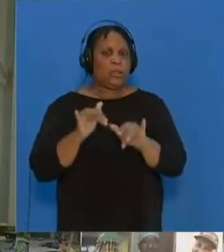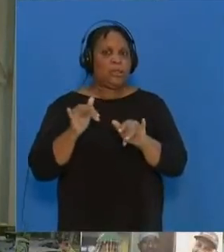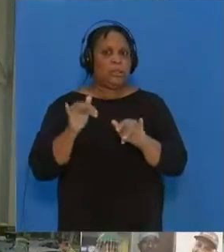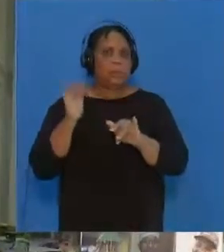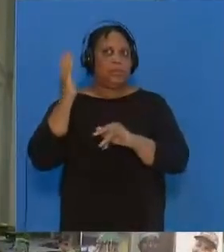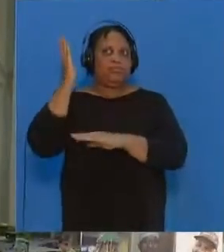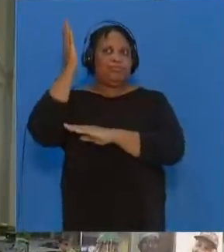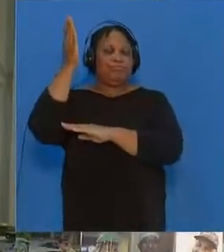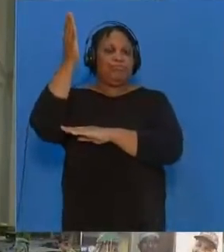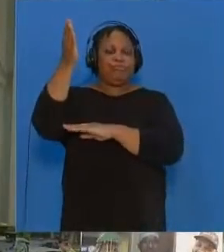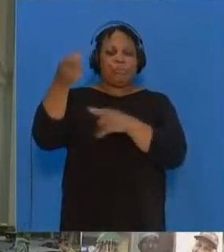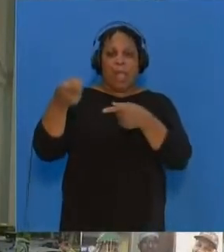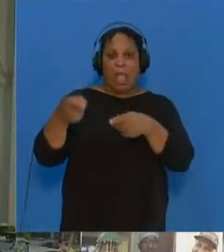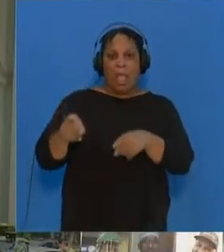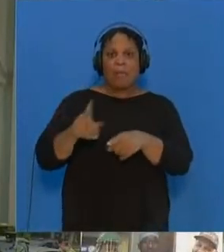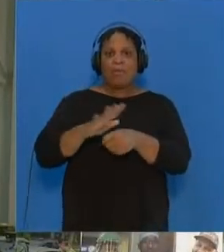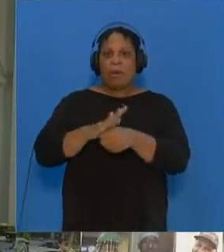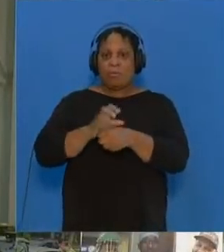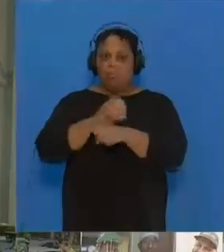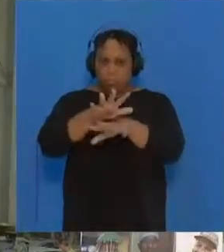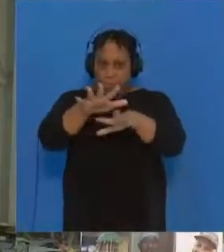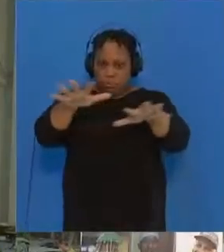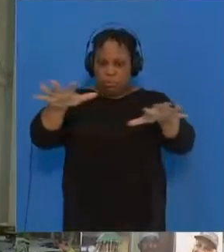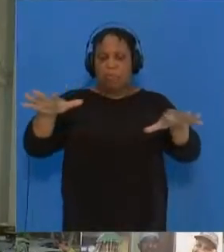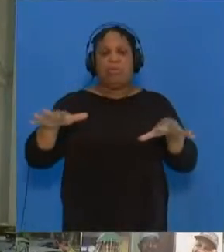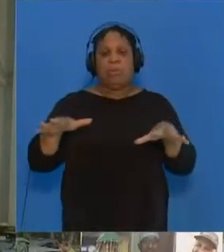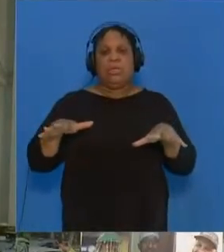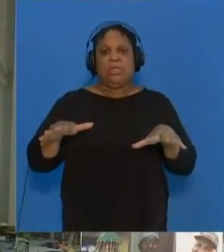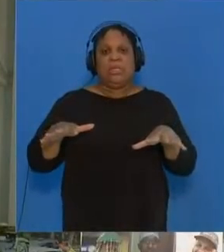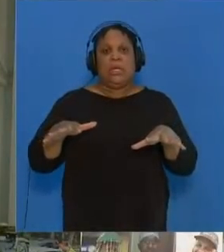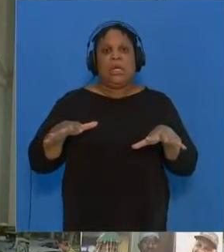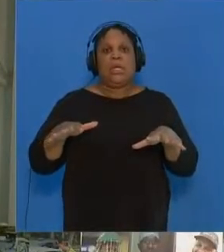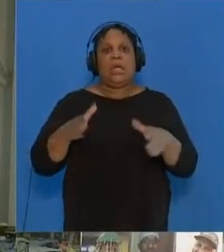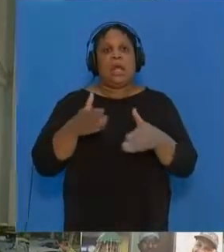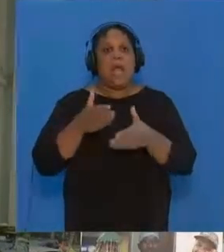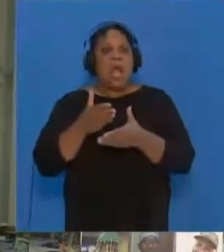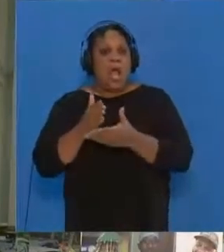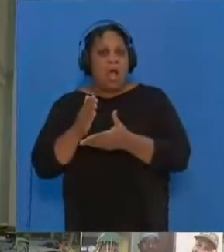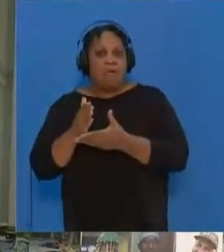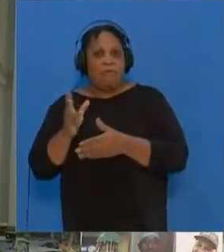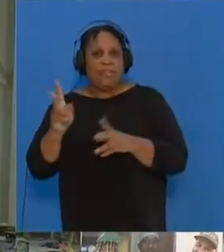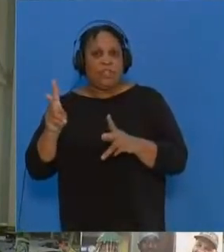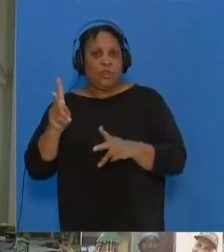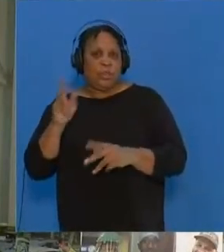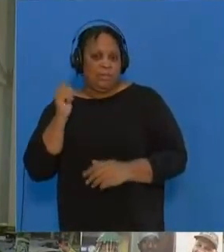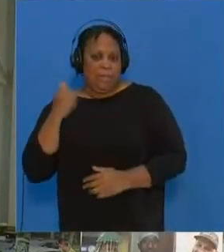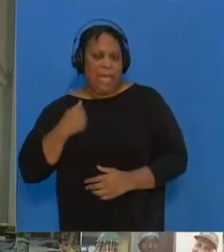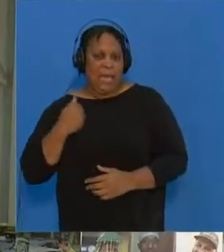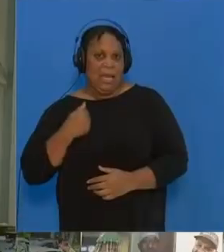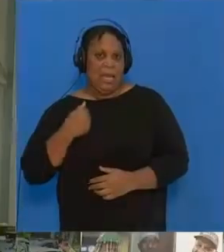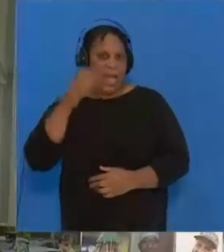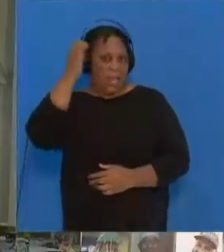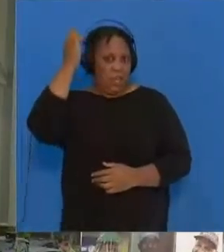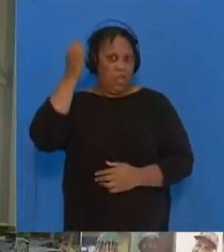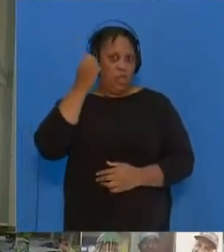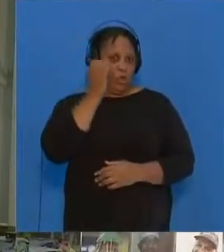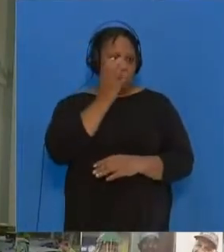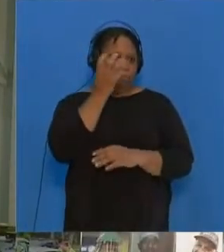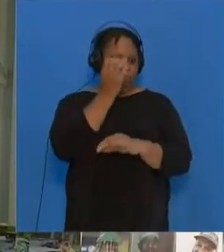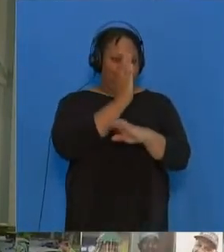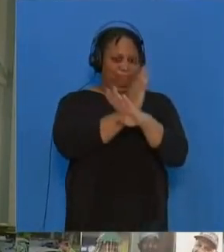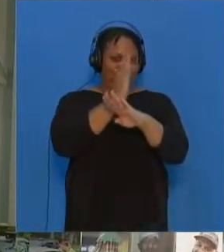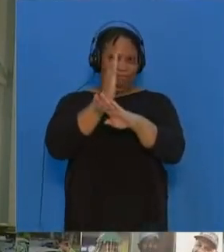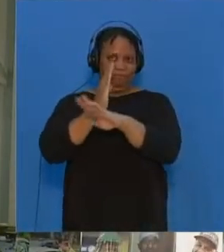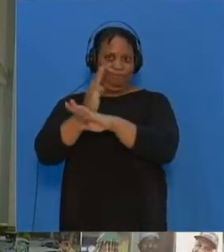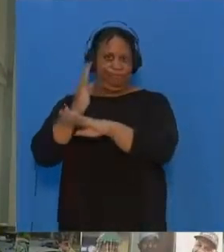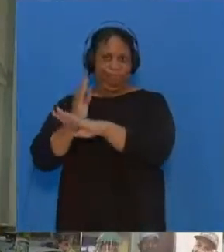the coronavirus pandemic, officials in Canada and the European Union have called for a block on travelers